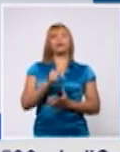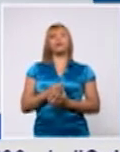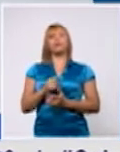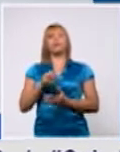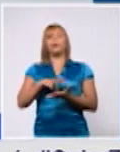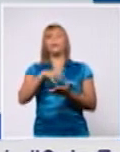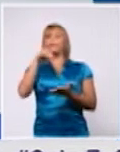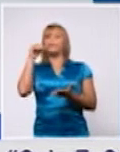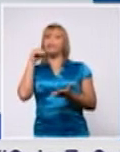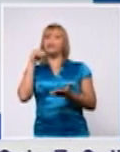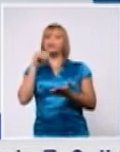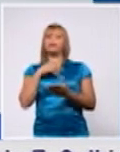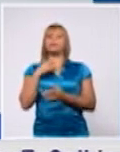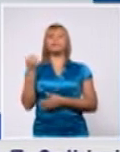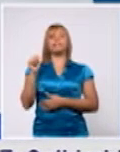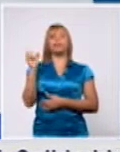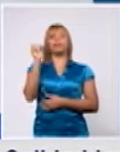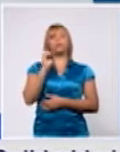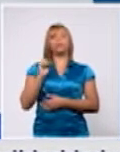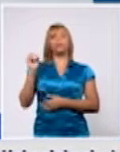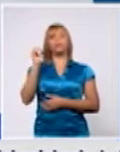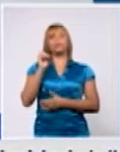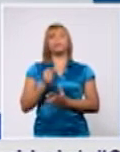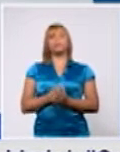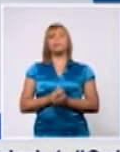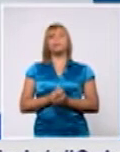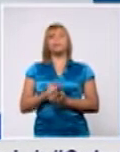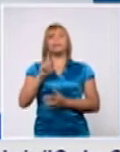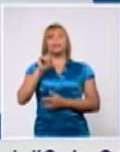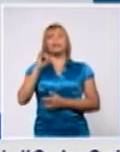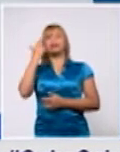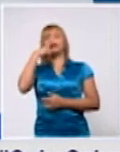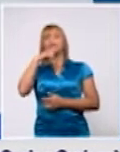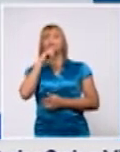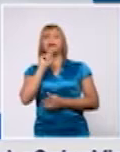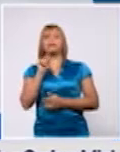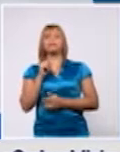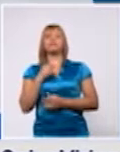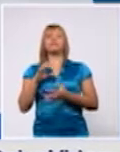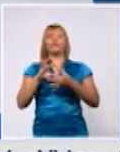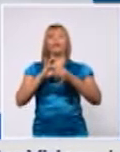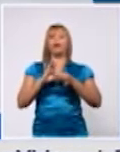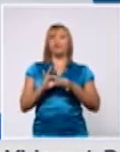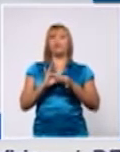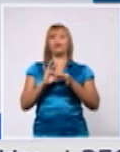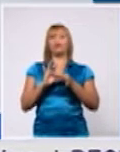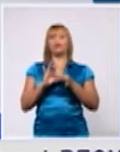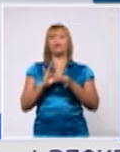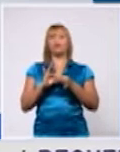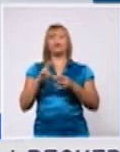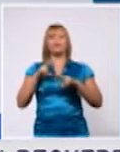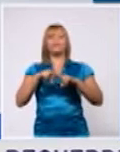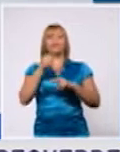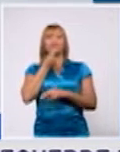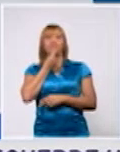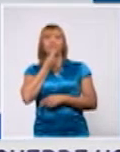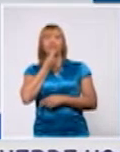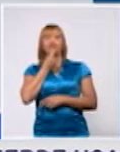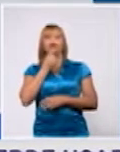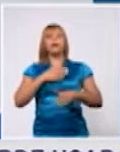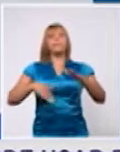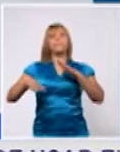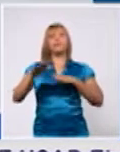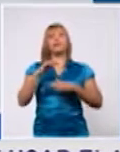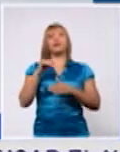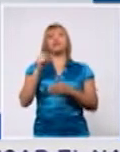Matanzas. 2 of the 6 imported cases are foreigners. By municipality, the